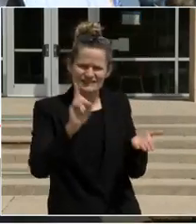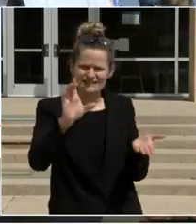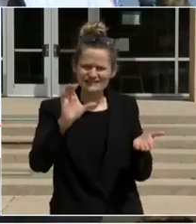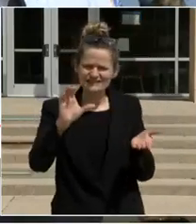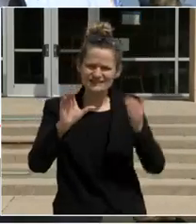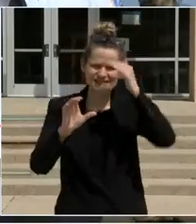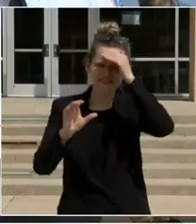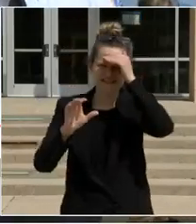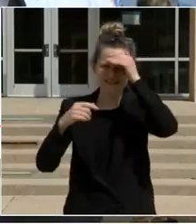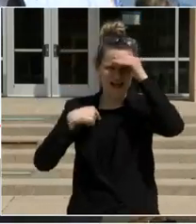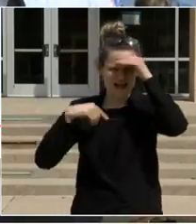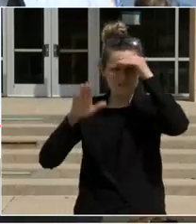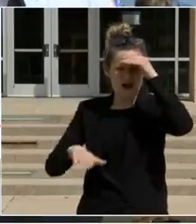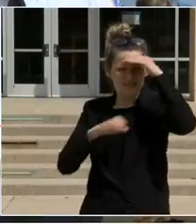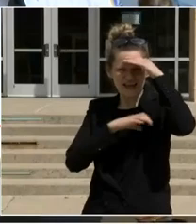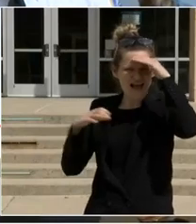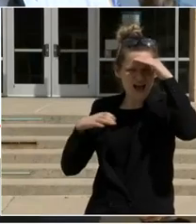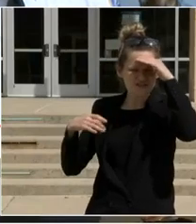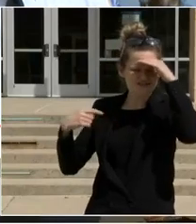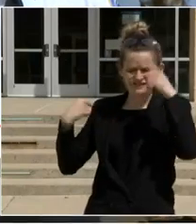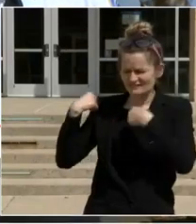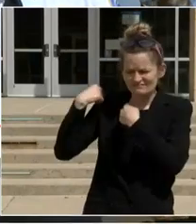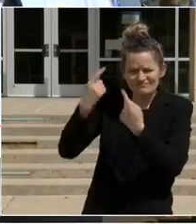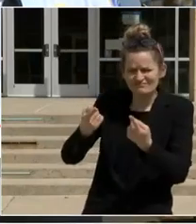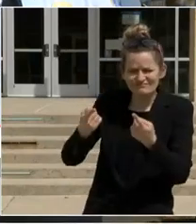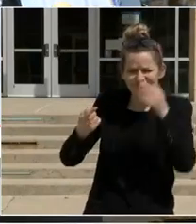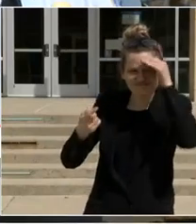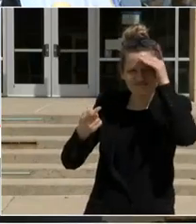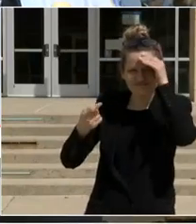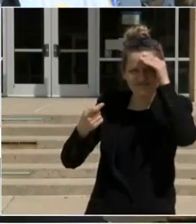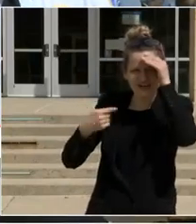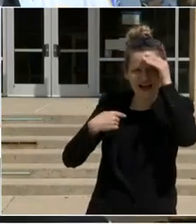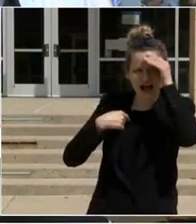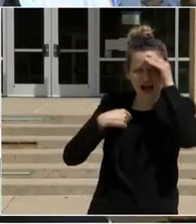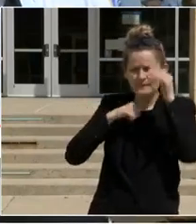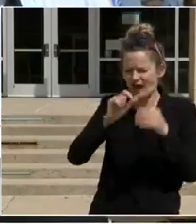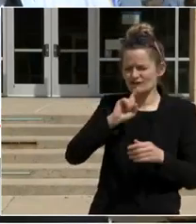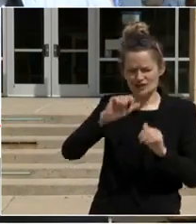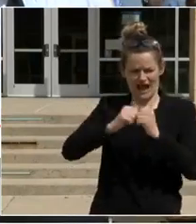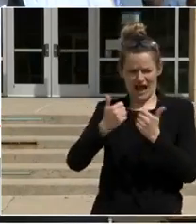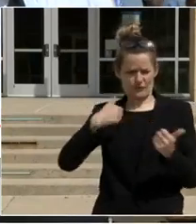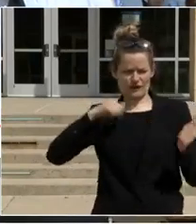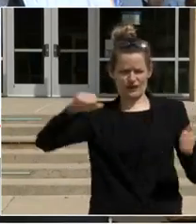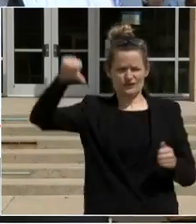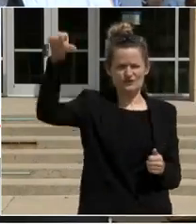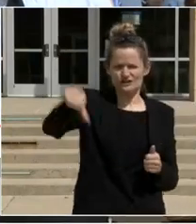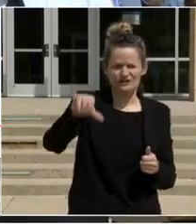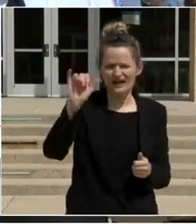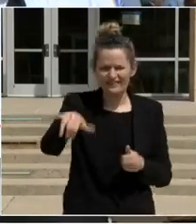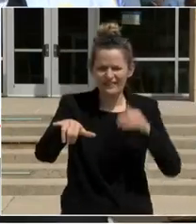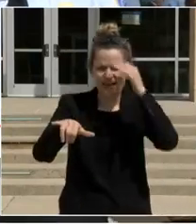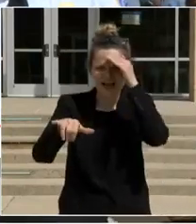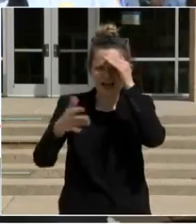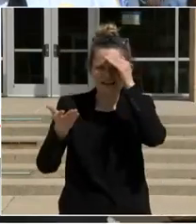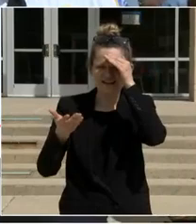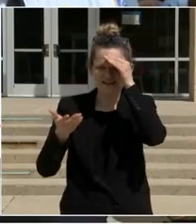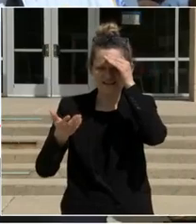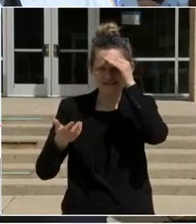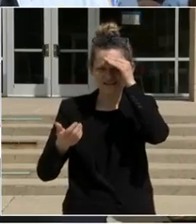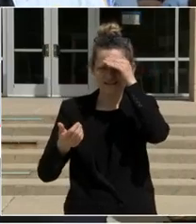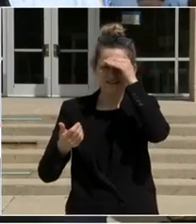council. I don't know how you reject that. And what I don't want people to get lost in is this